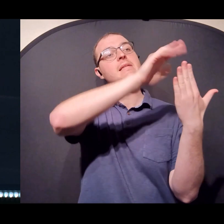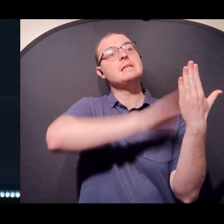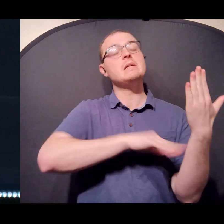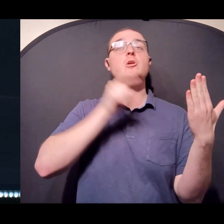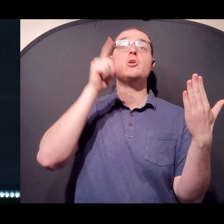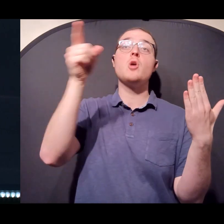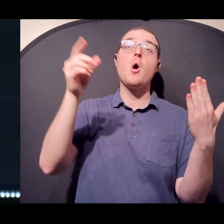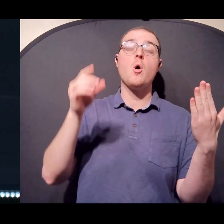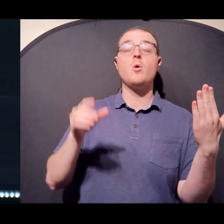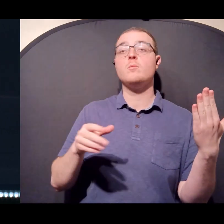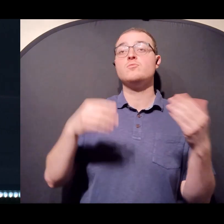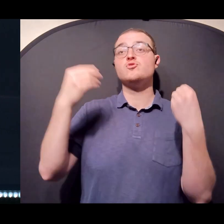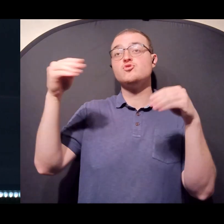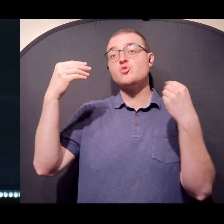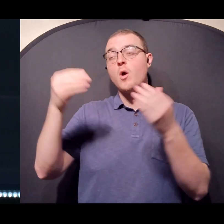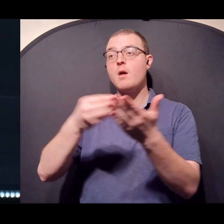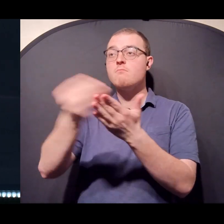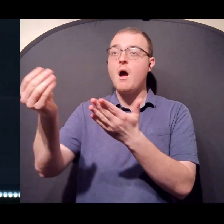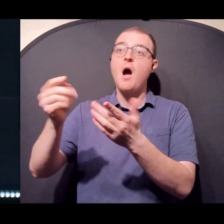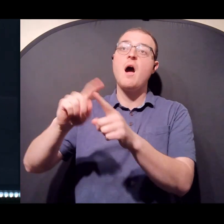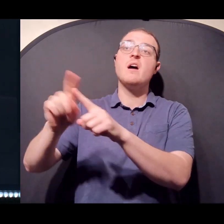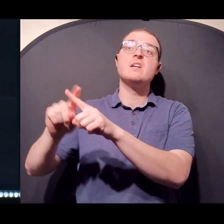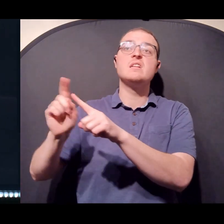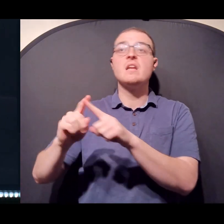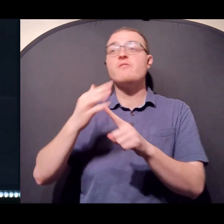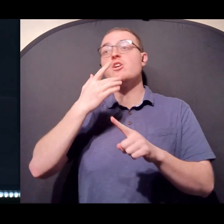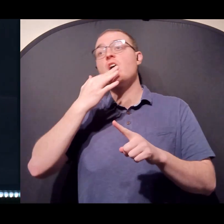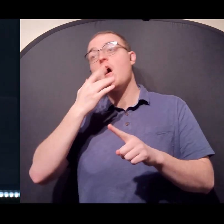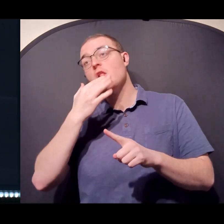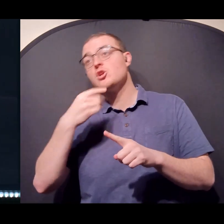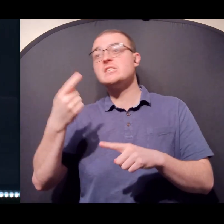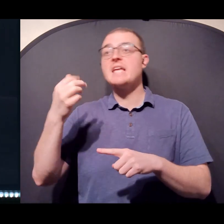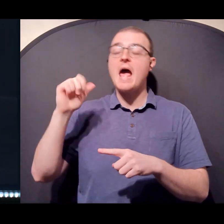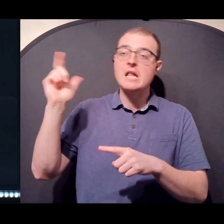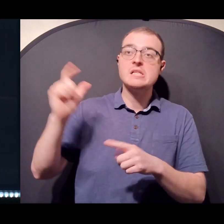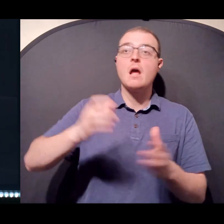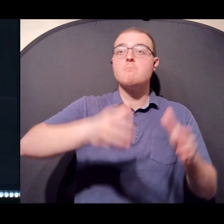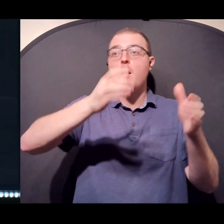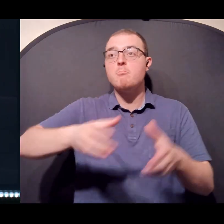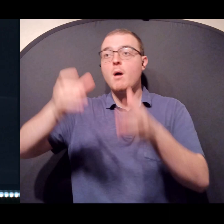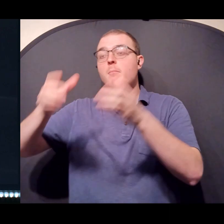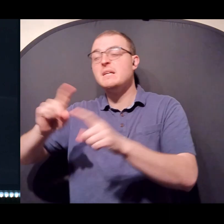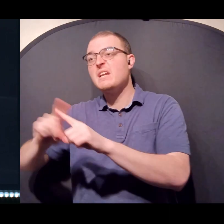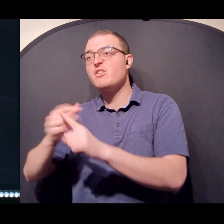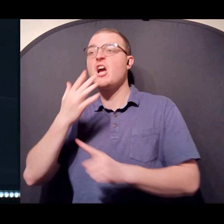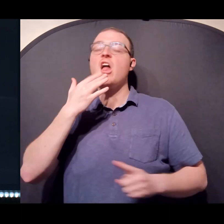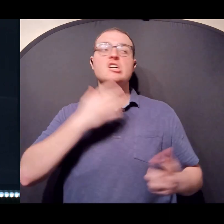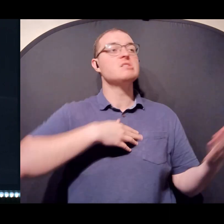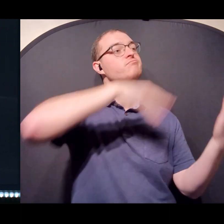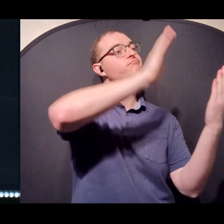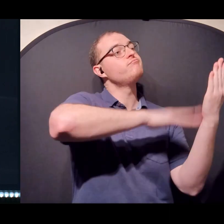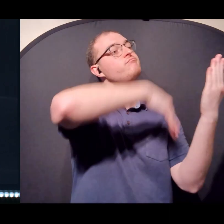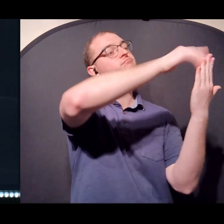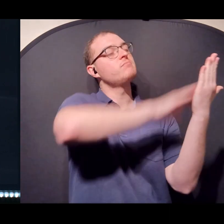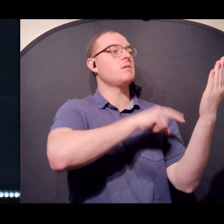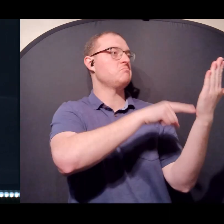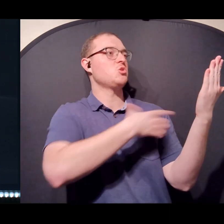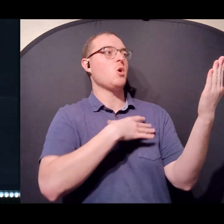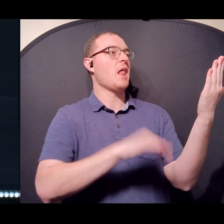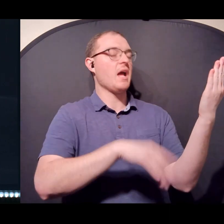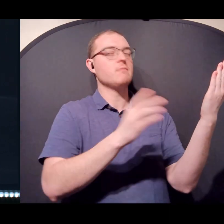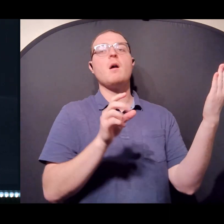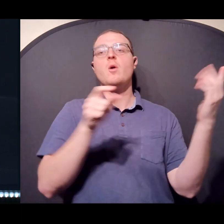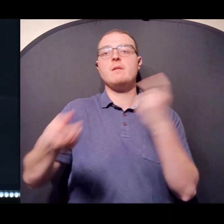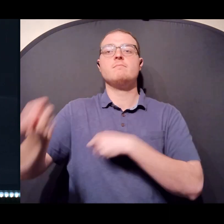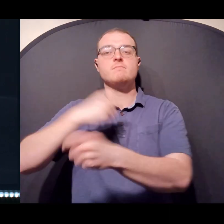you can go to Home Depot or Lowe's and get like 3 or 4 gallons of different colors and just start painting walls and trying it out and live with it for a minute. And, you know, I don't like that,